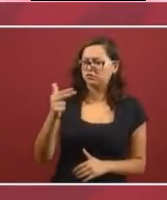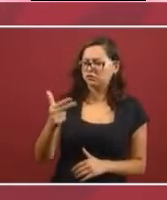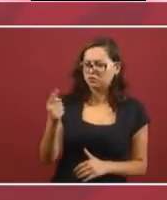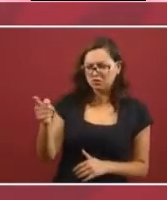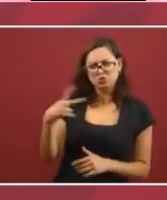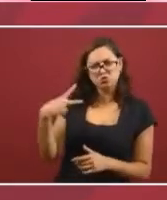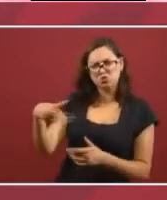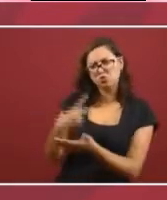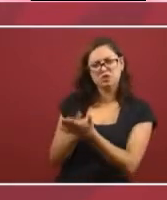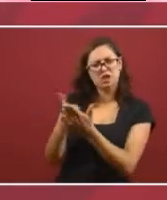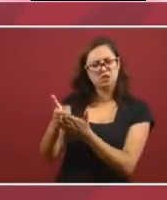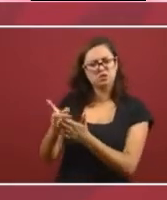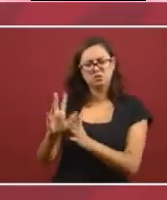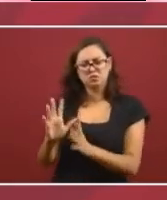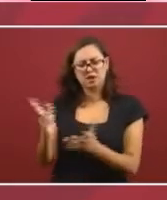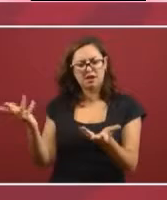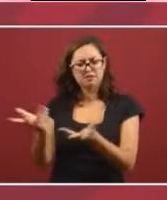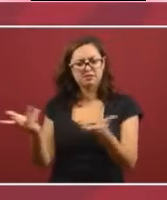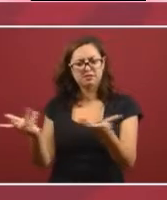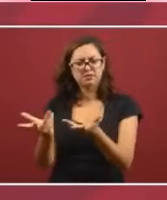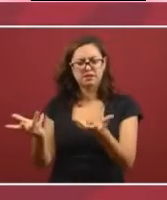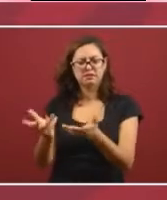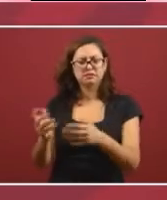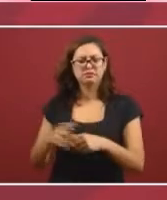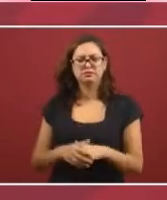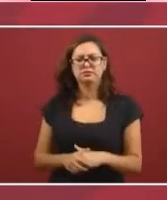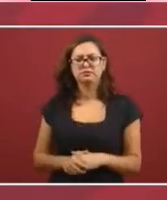That's got something to do with human rights.